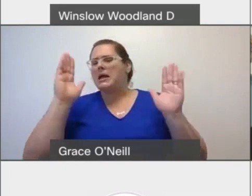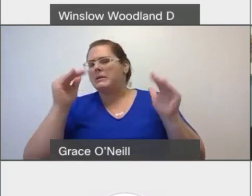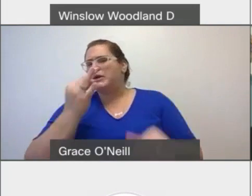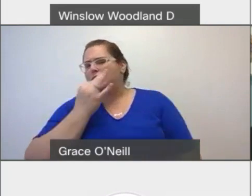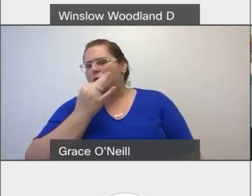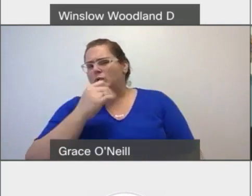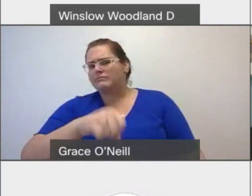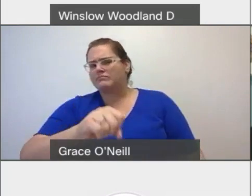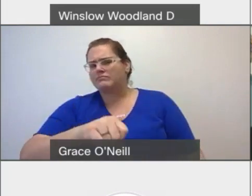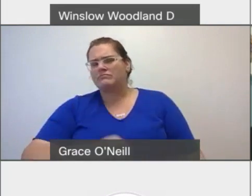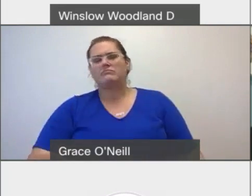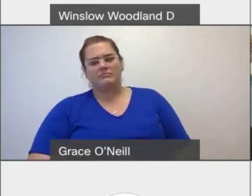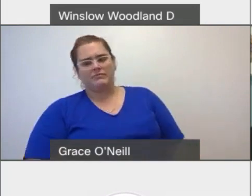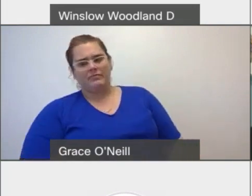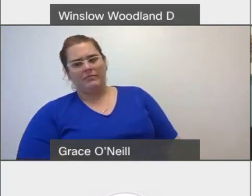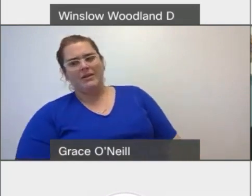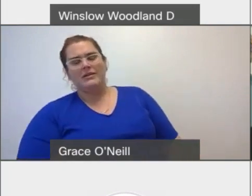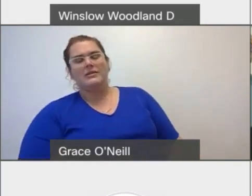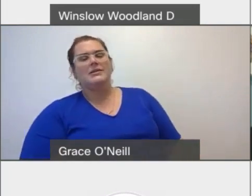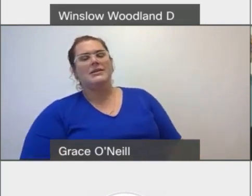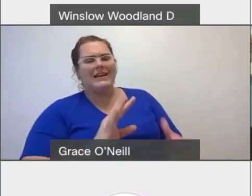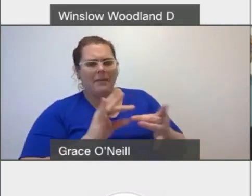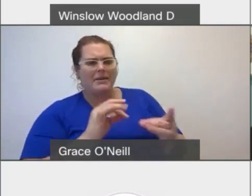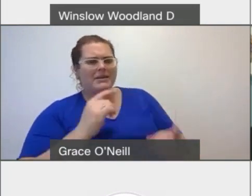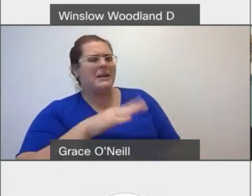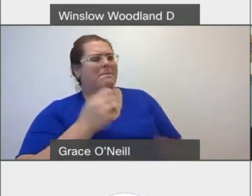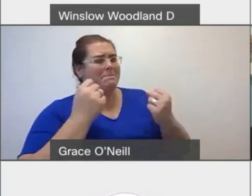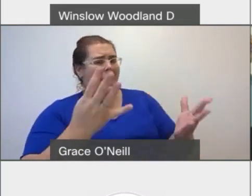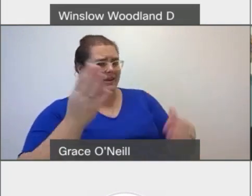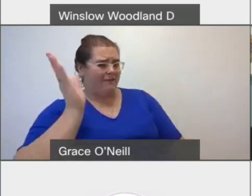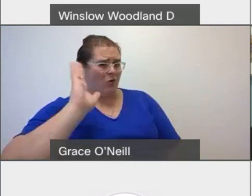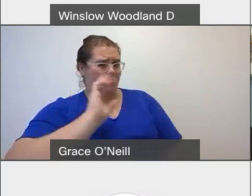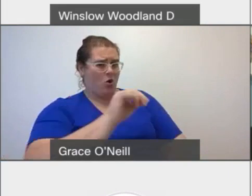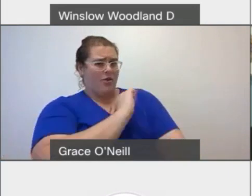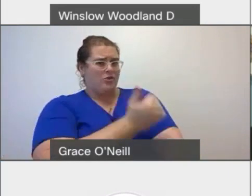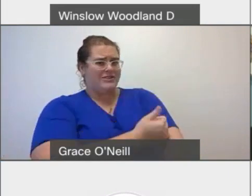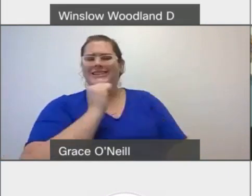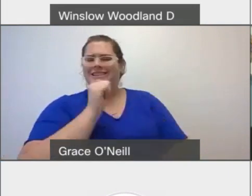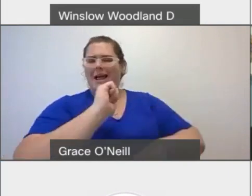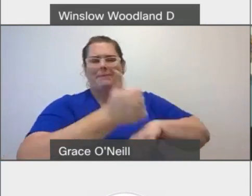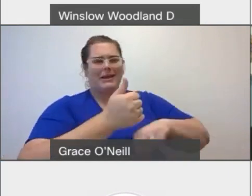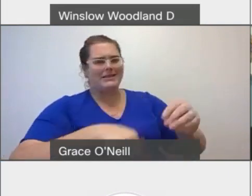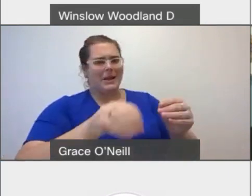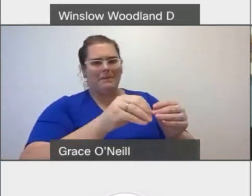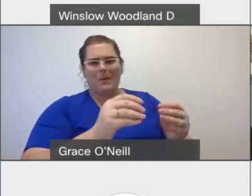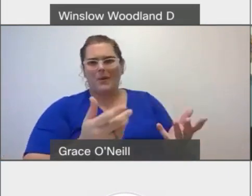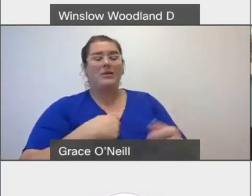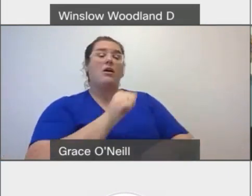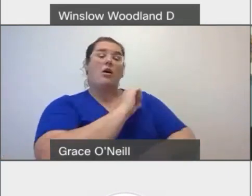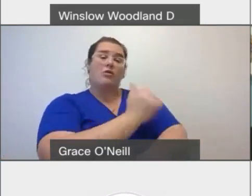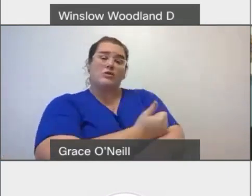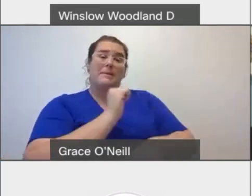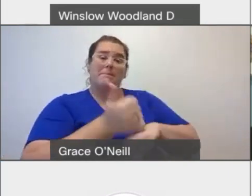Many of the former authorizations are no longer in place. Authorizations based on service dates